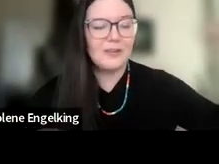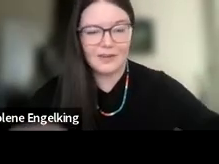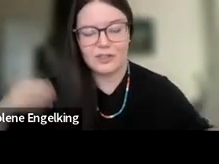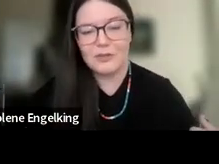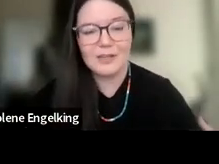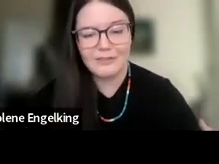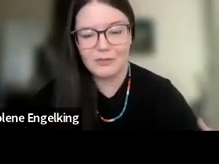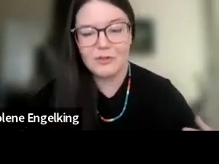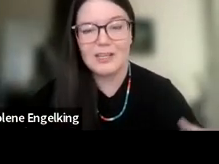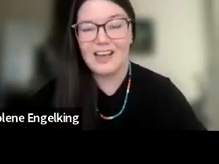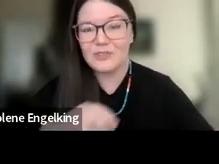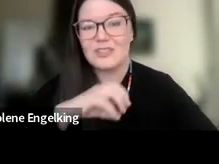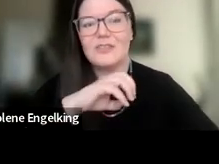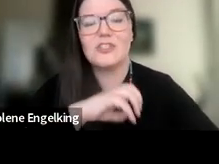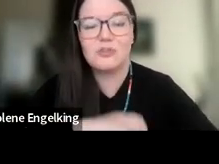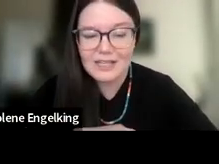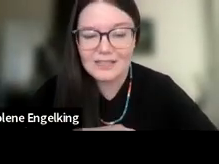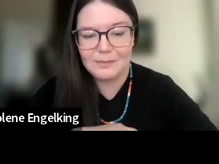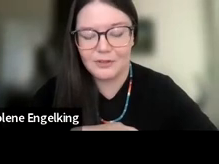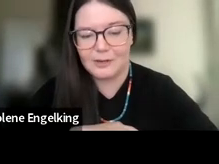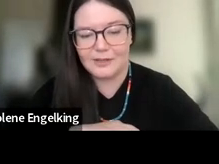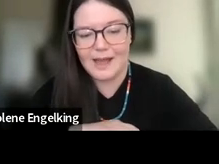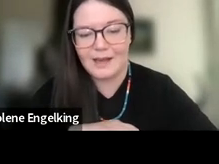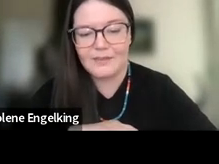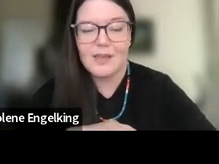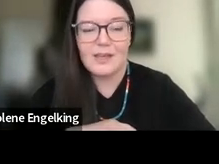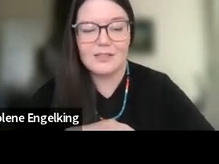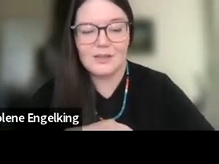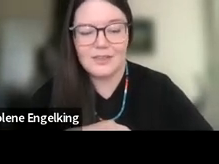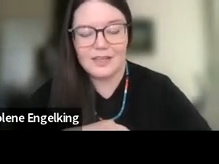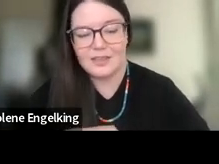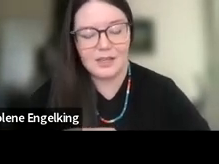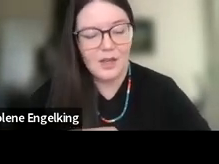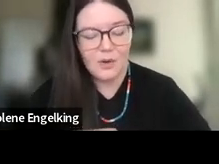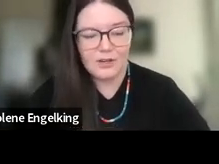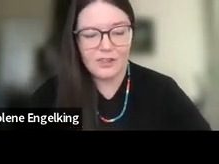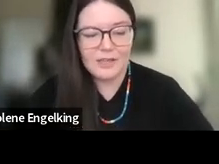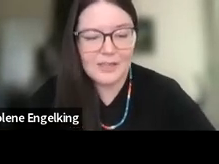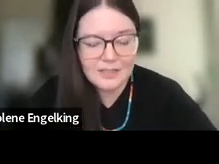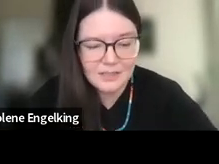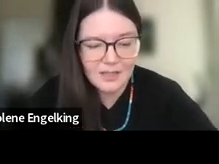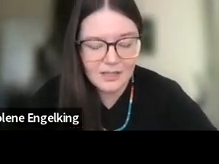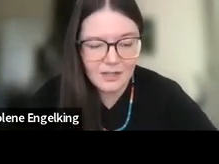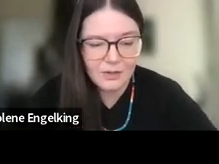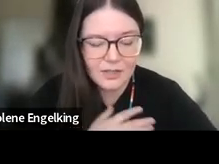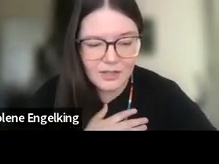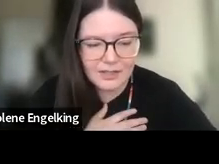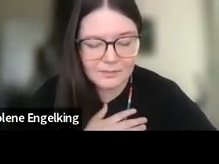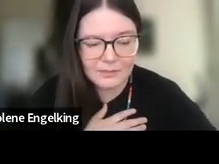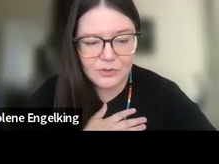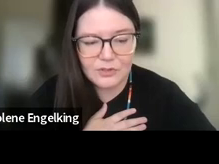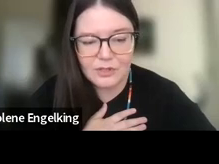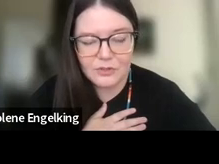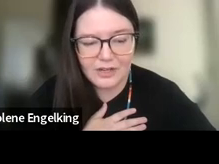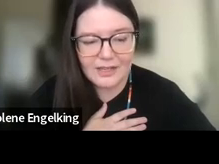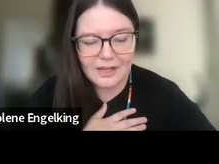in community after community after community. I've also seen the strengths that people are able to have. And so I think that one of the big things that, you know, like